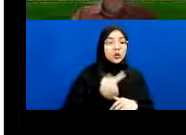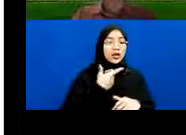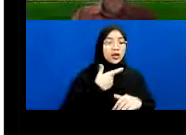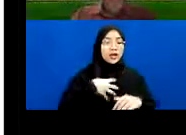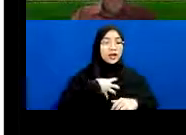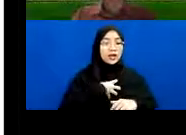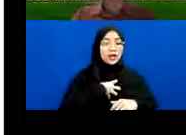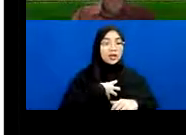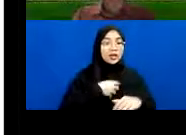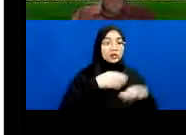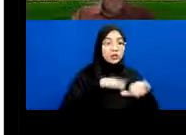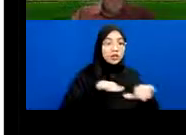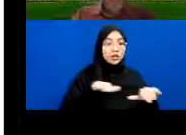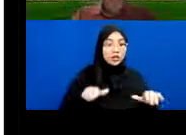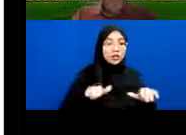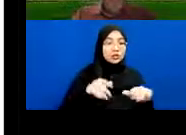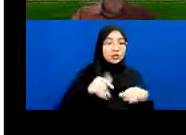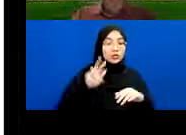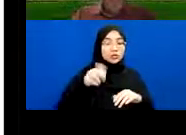disability. Next, please.